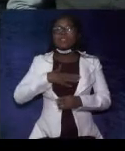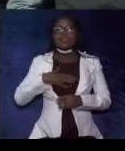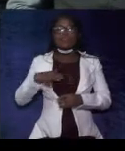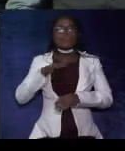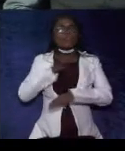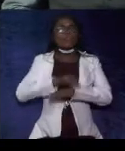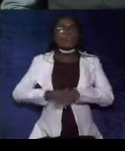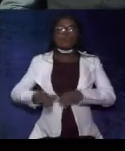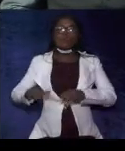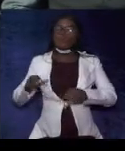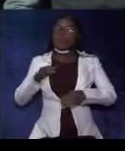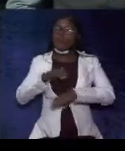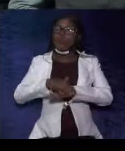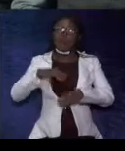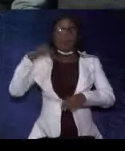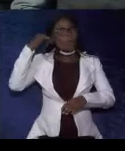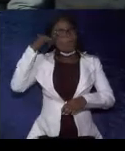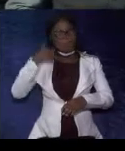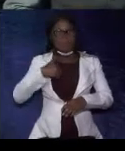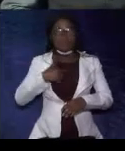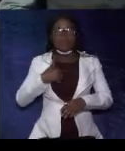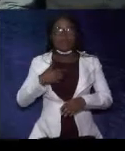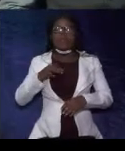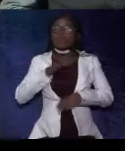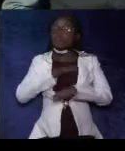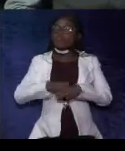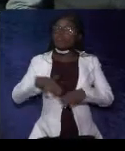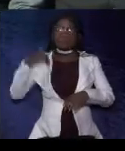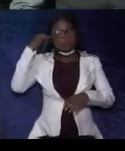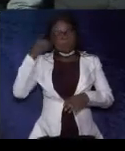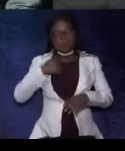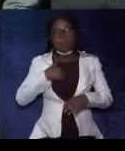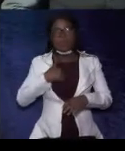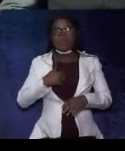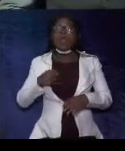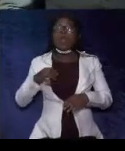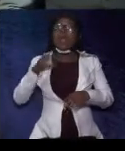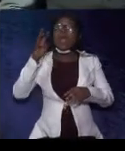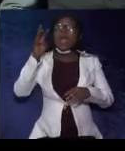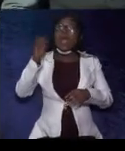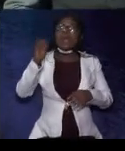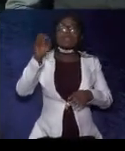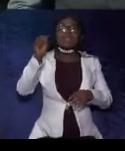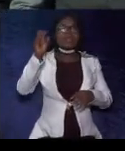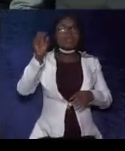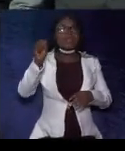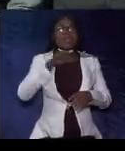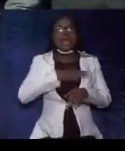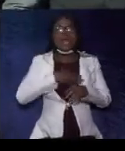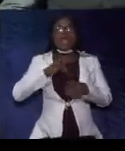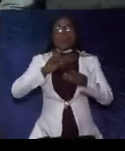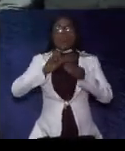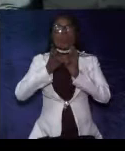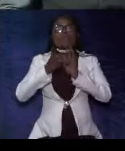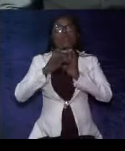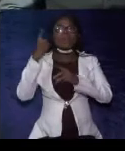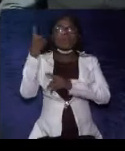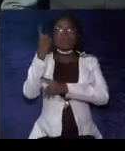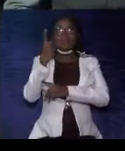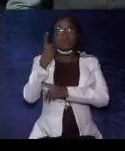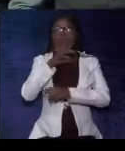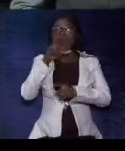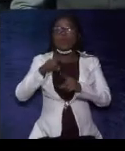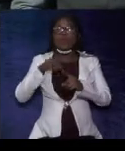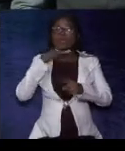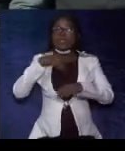081-5086-5663. Please don't call. I repeat, do not call. SMS and WhatsApp